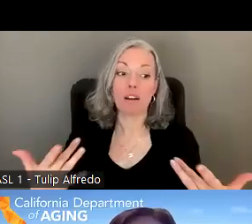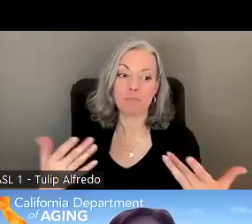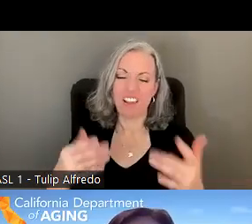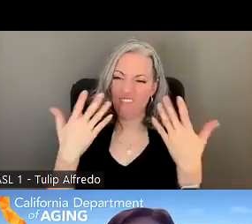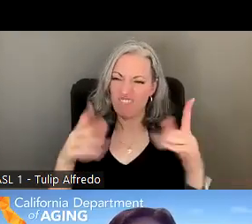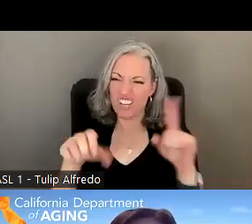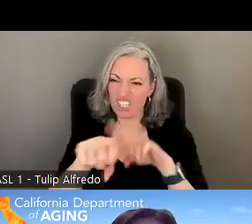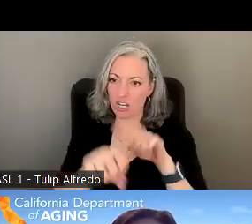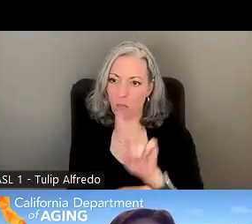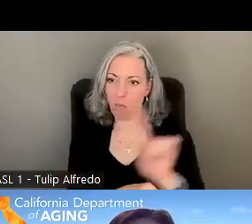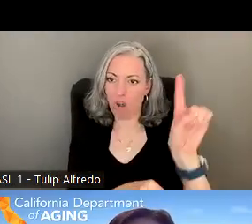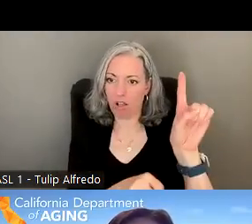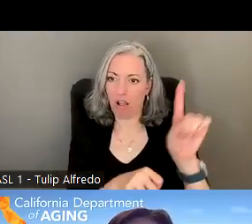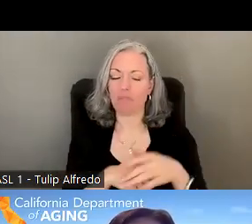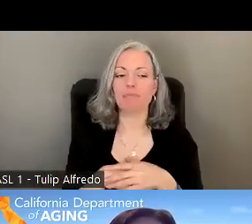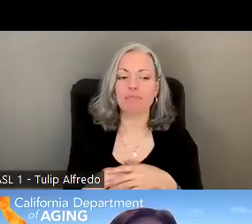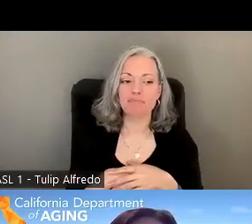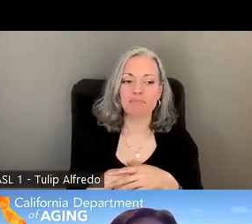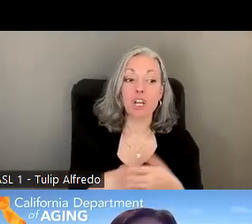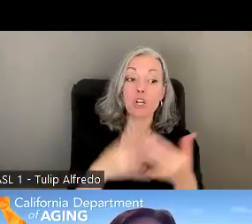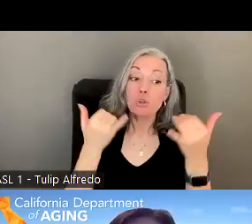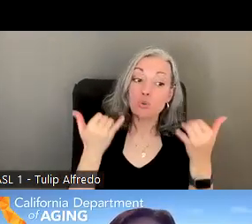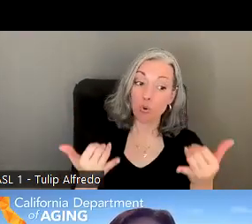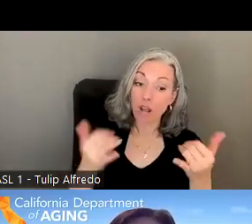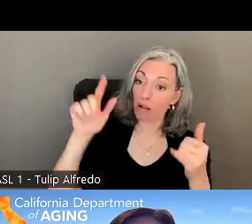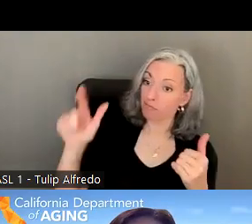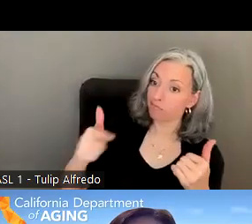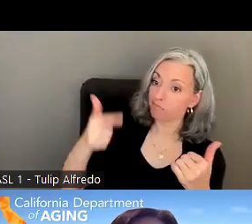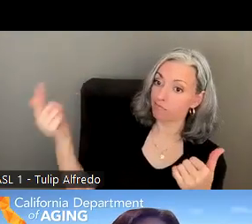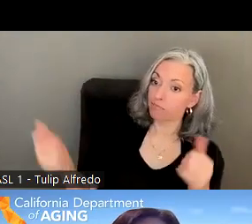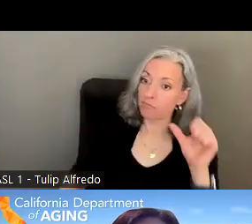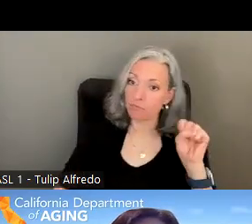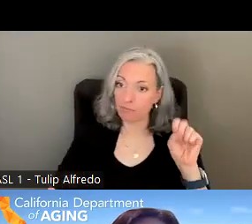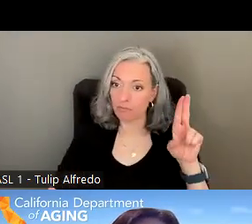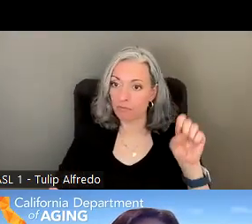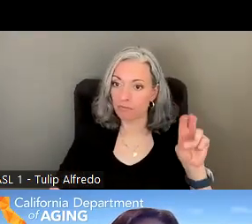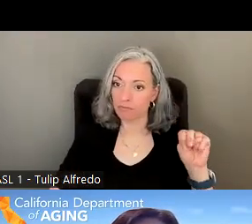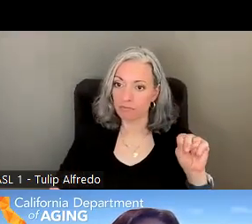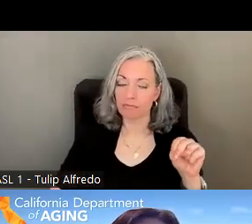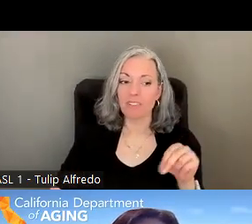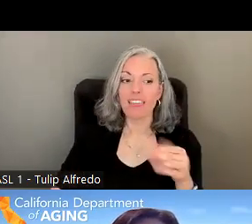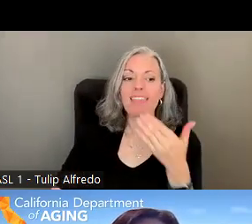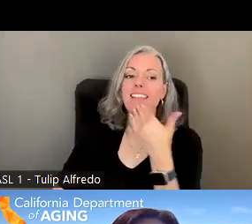o'clock. So without further ado, I'll turn it over to Susan. Thank you.